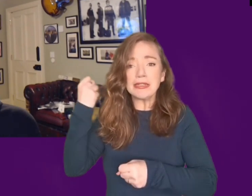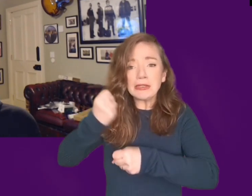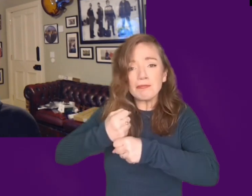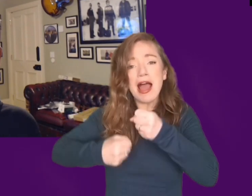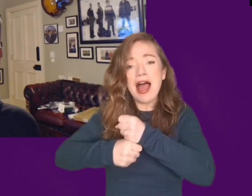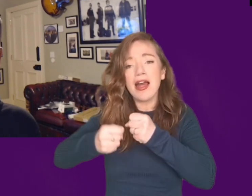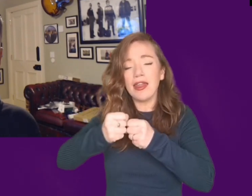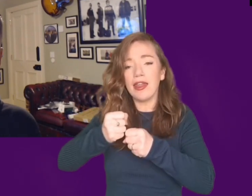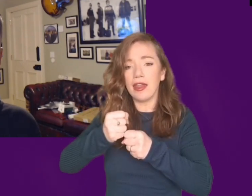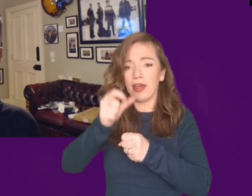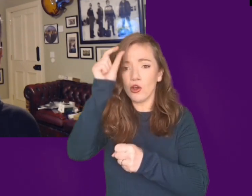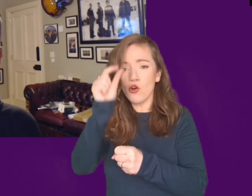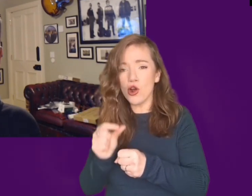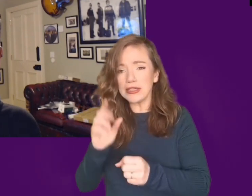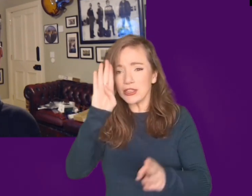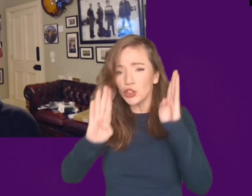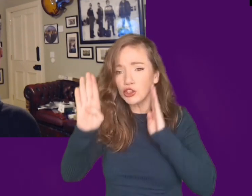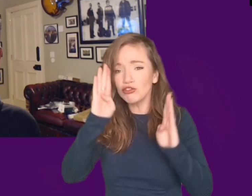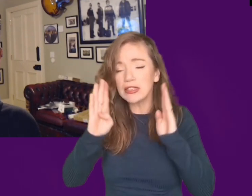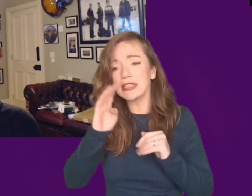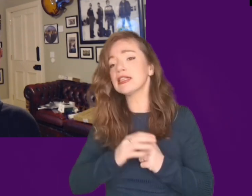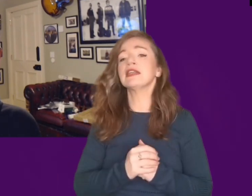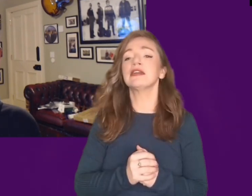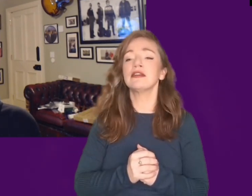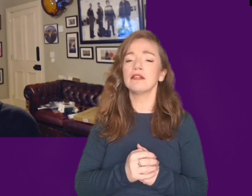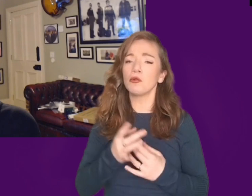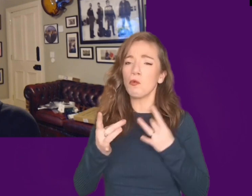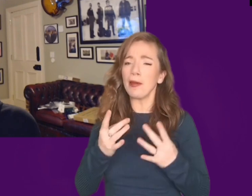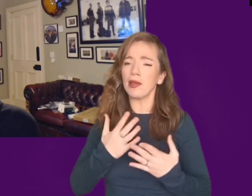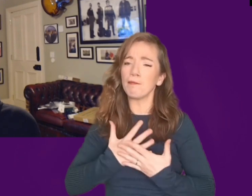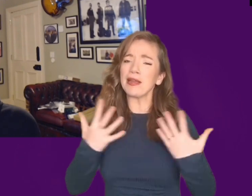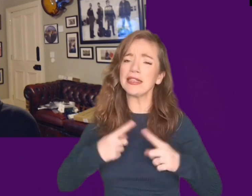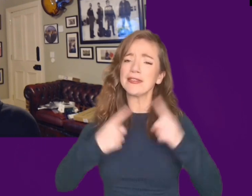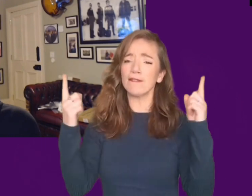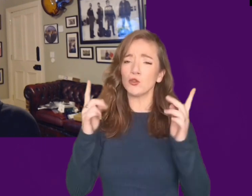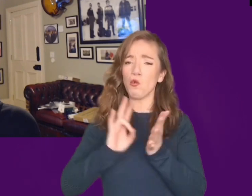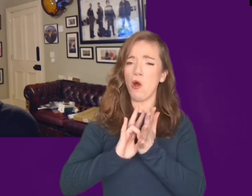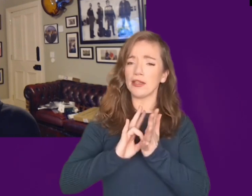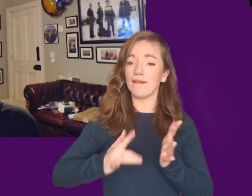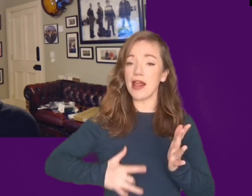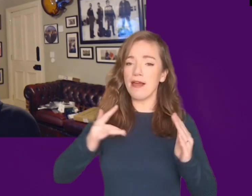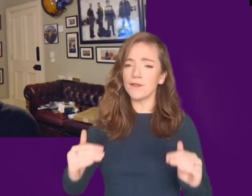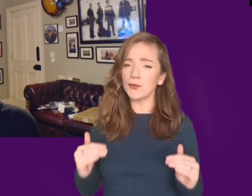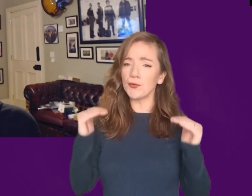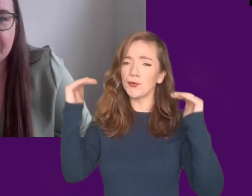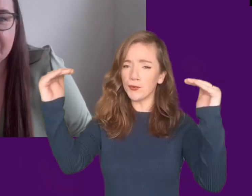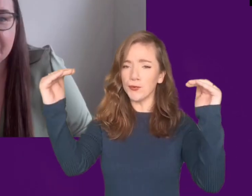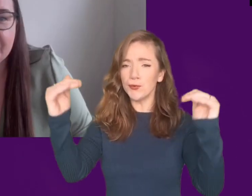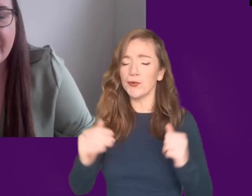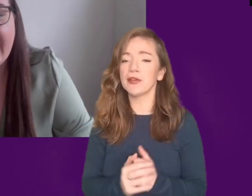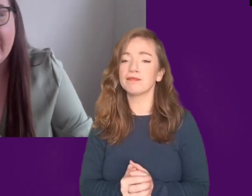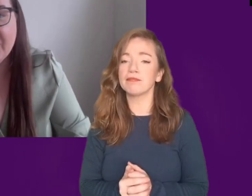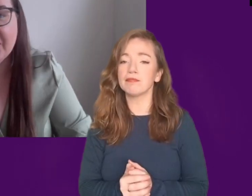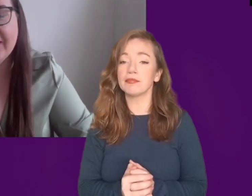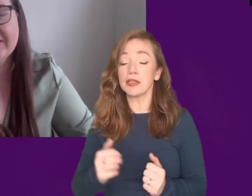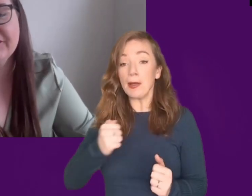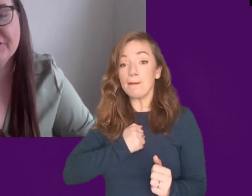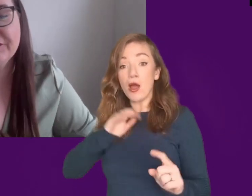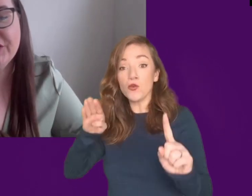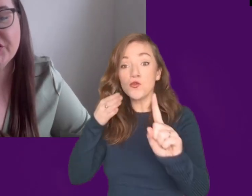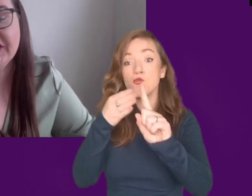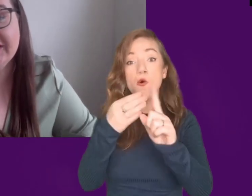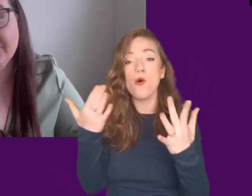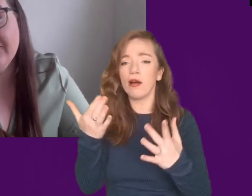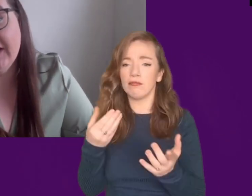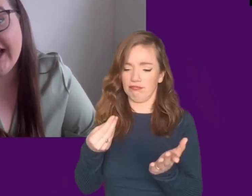that would make a significant difference to our standard of living. A goal I've set